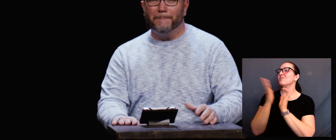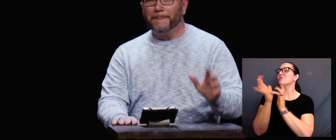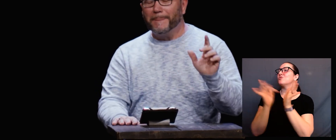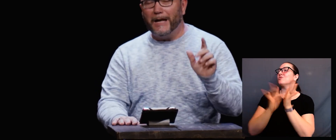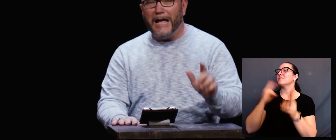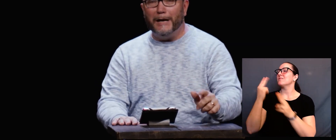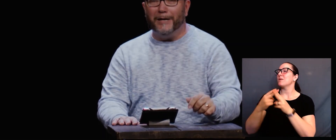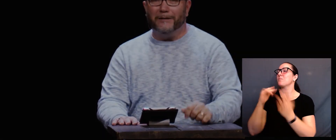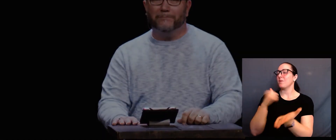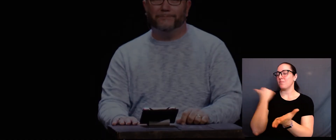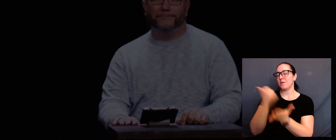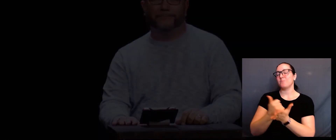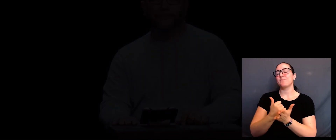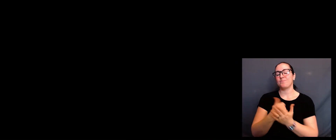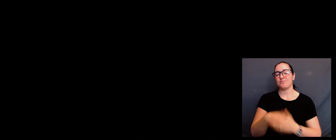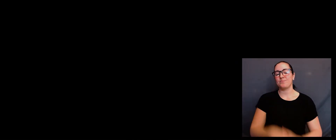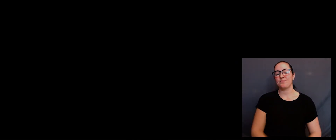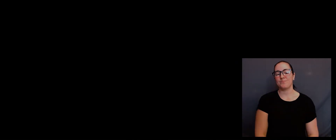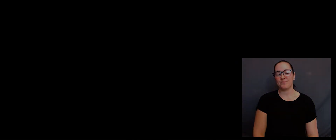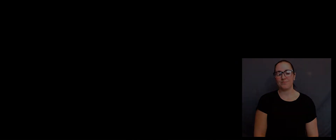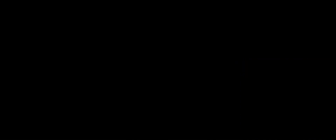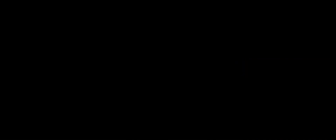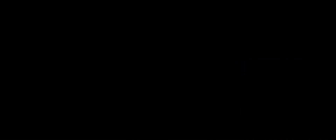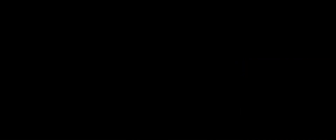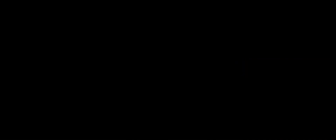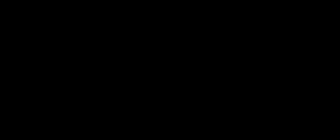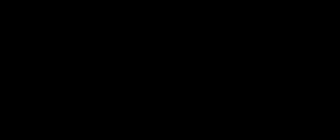name. Amen.